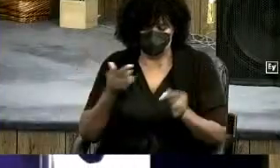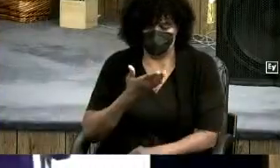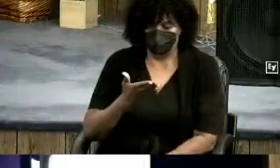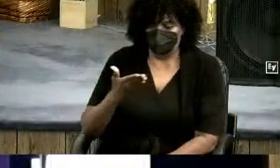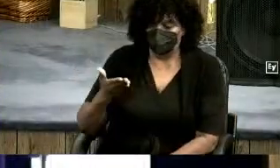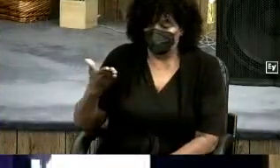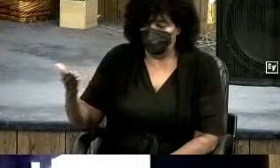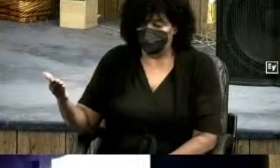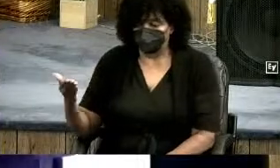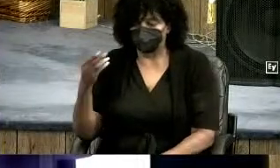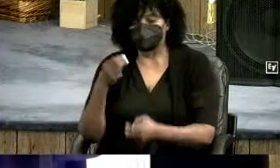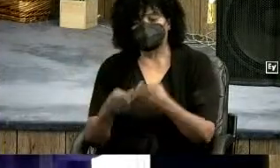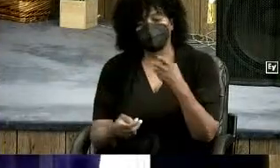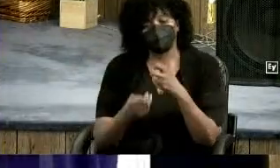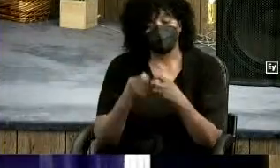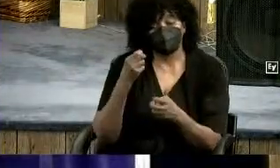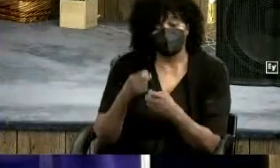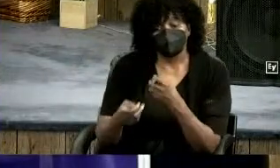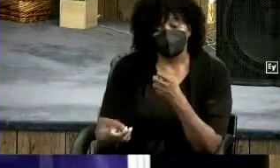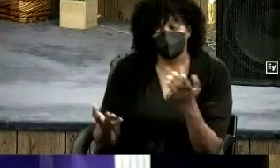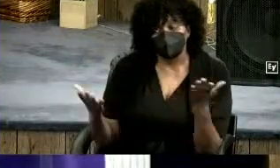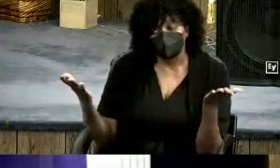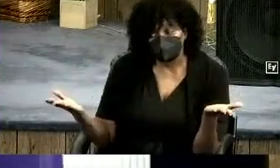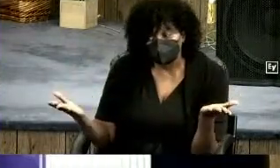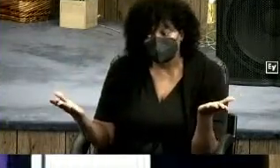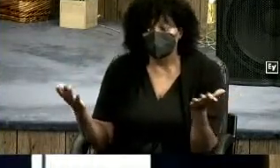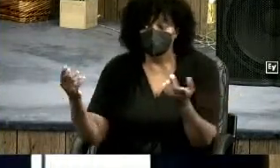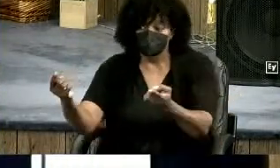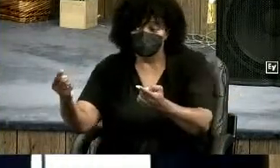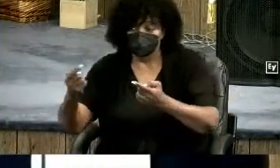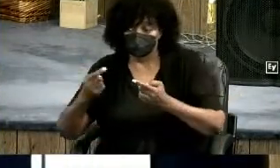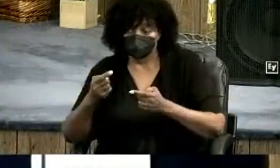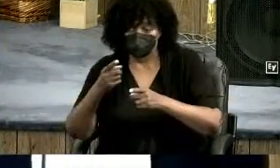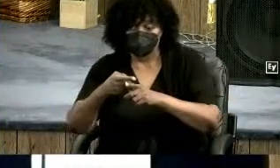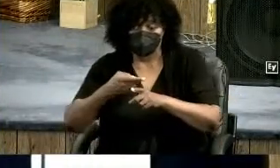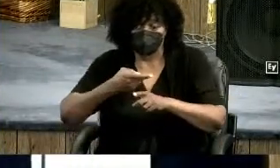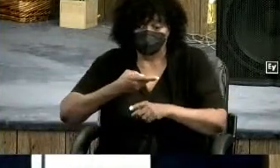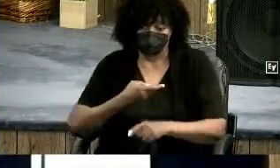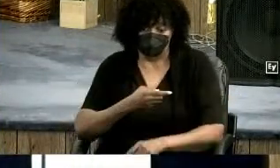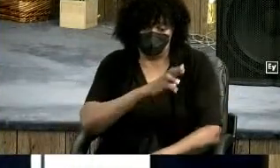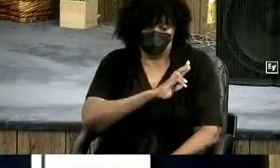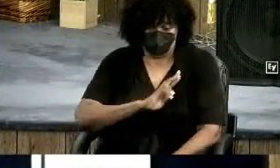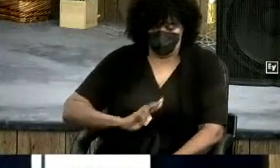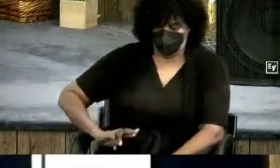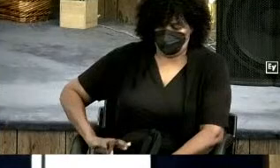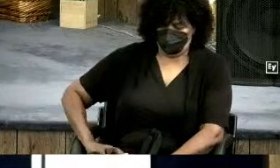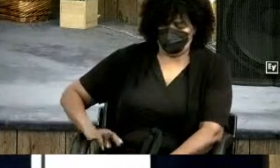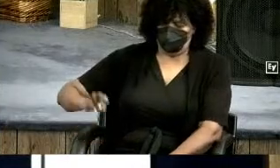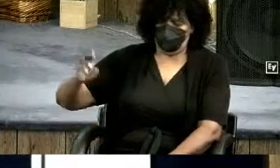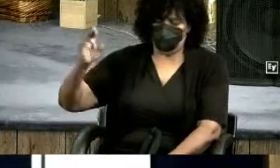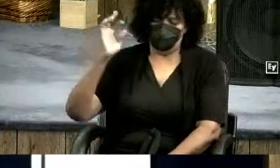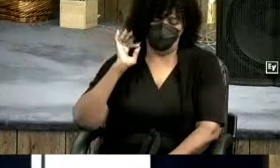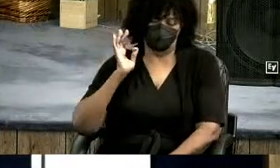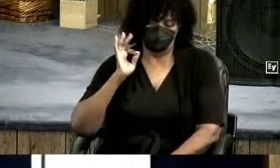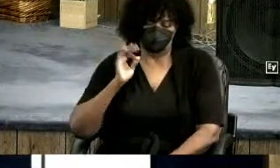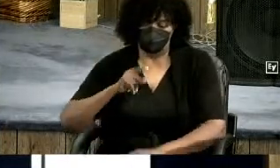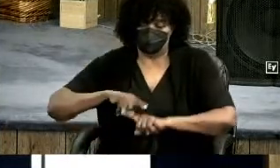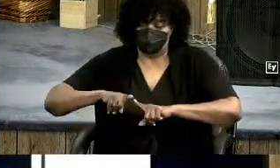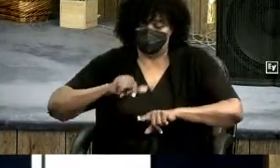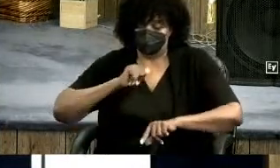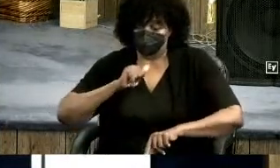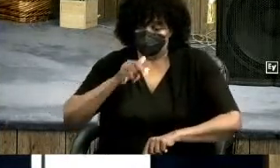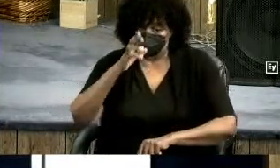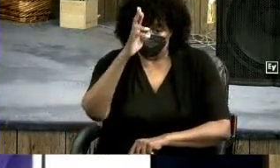the problem is they ain't seen none of them things. They come from a royal priesthood, and yet they're not being respected